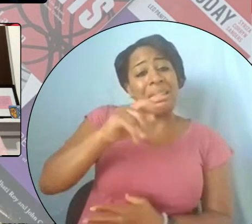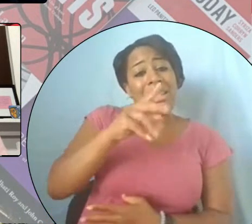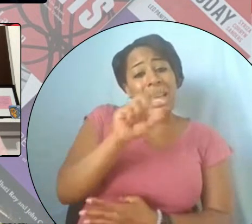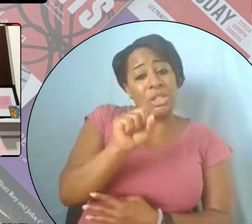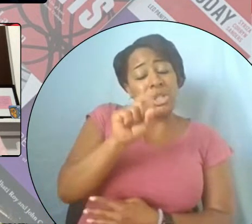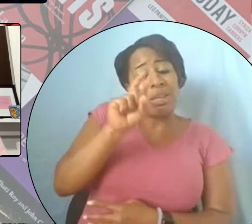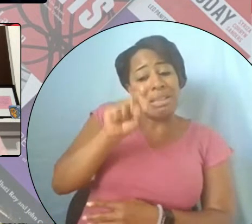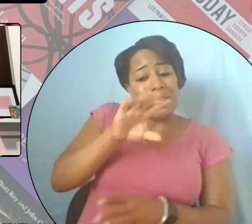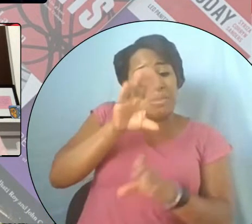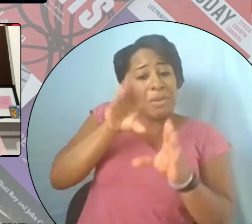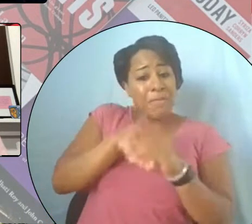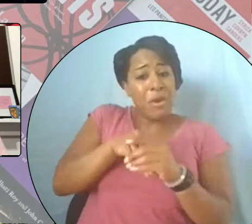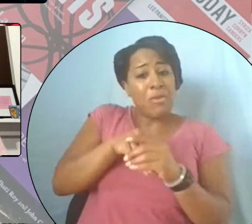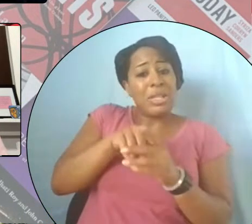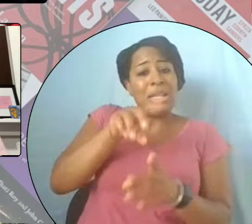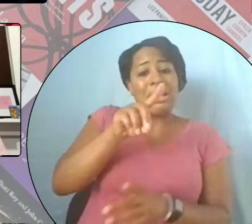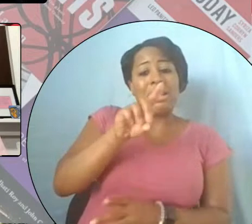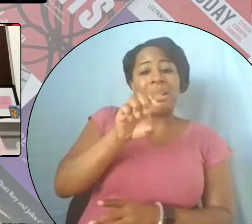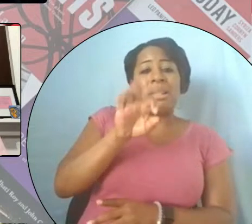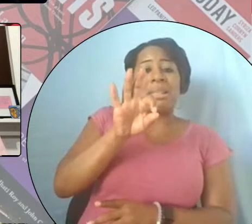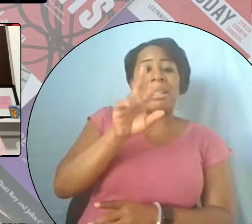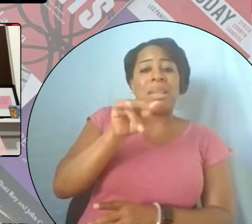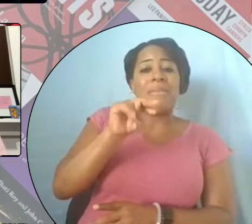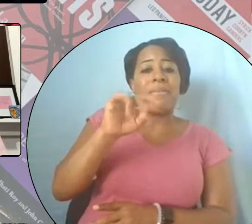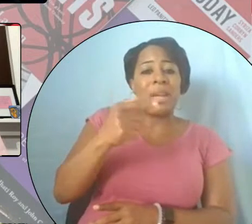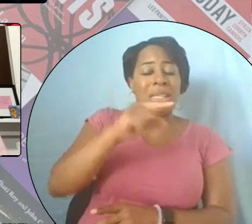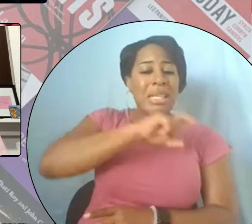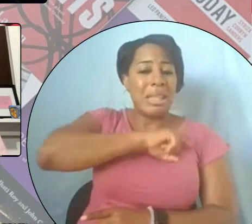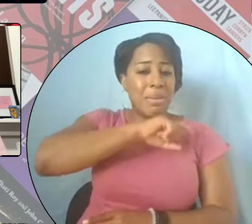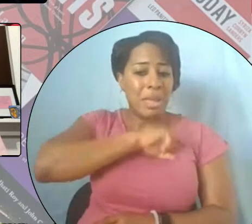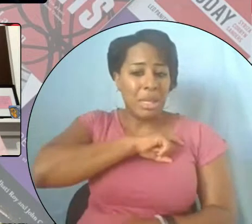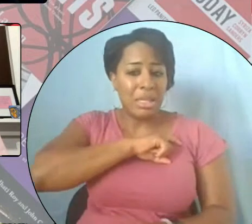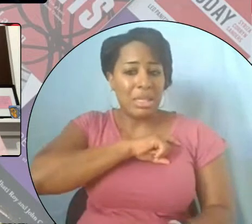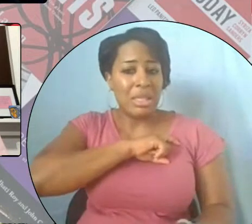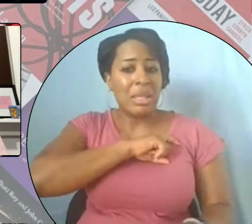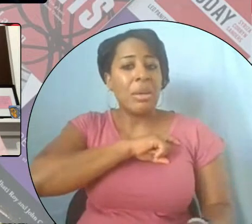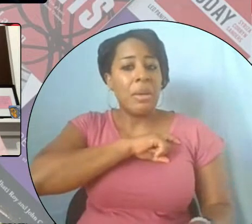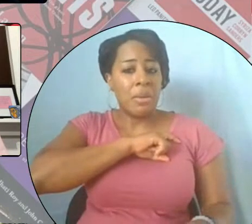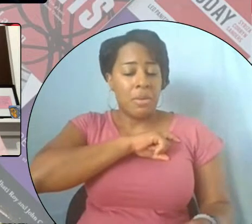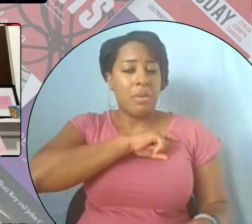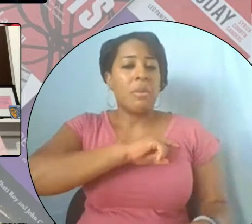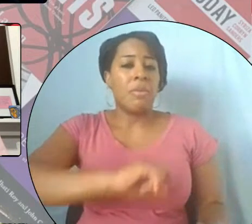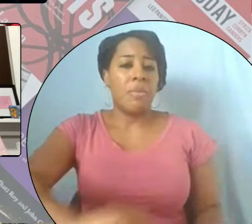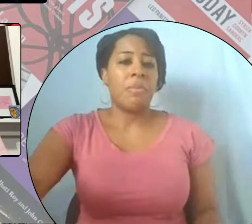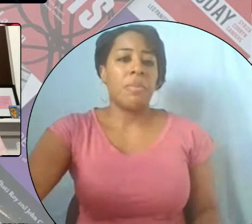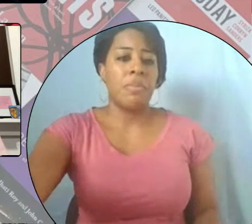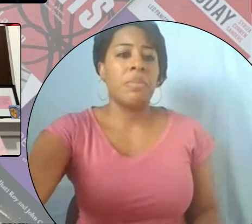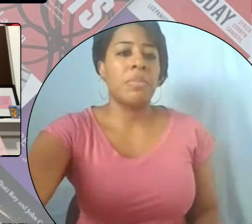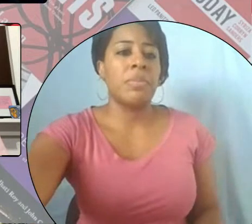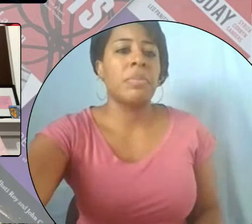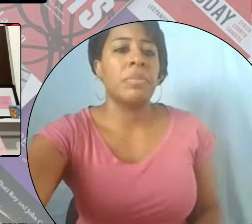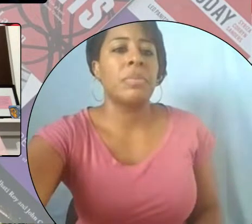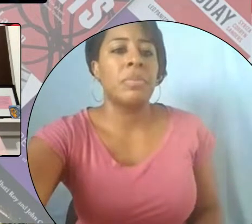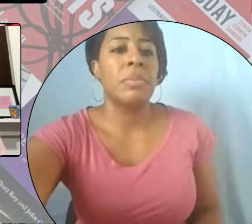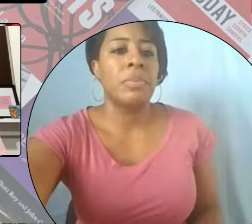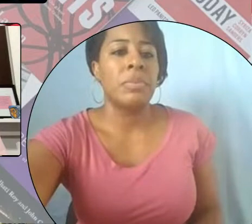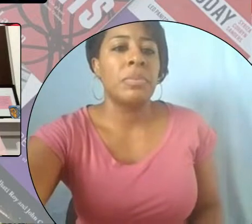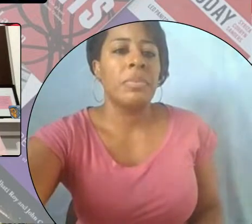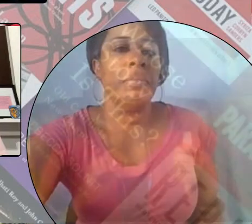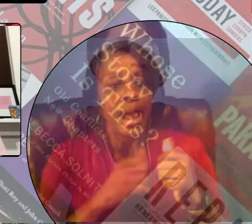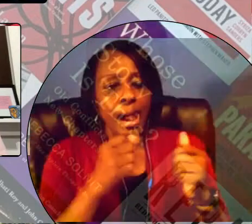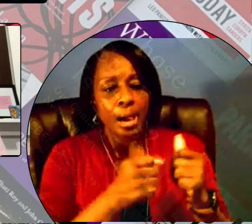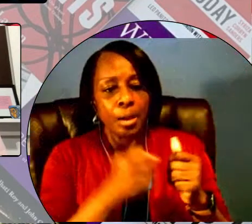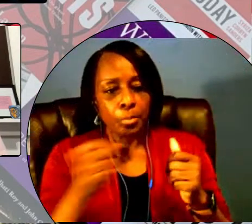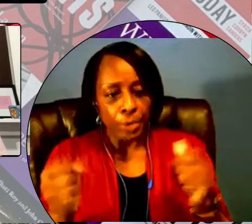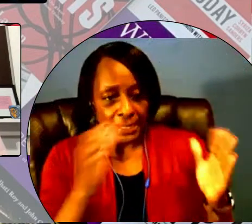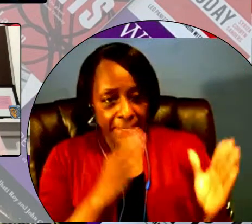the police. We need to bring in the organizing and organize across, inside and outside, bring in organizing